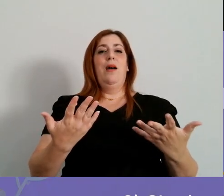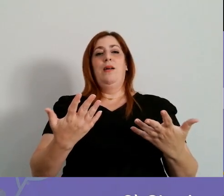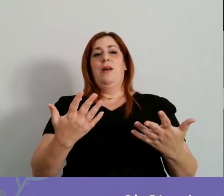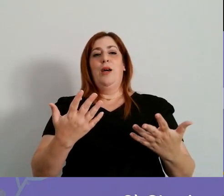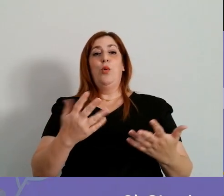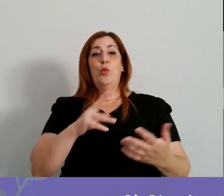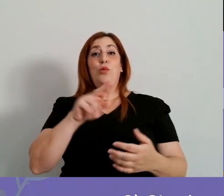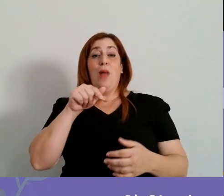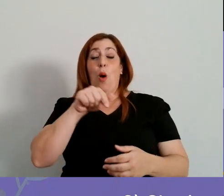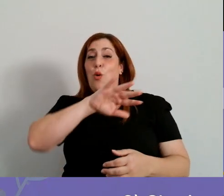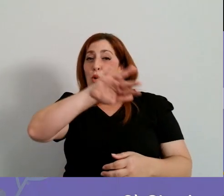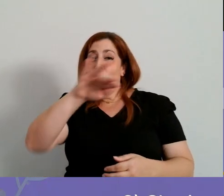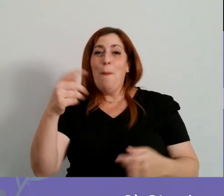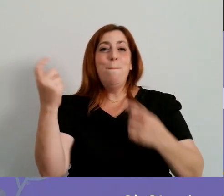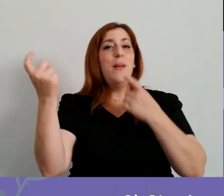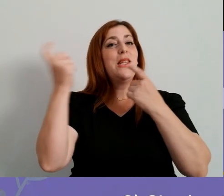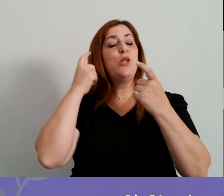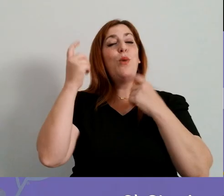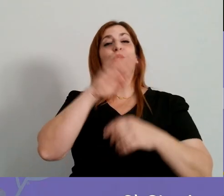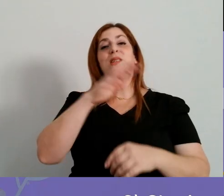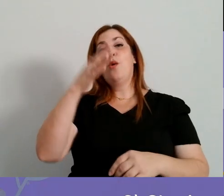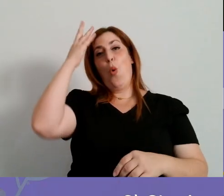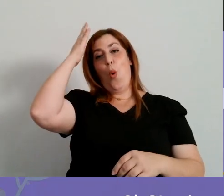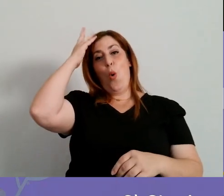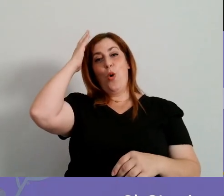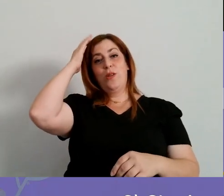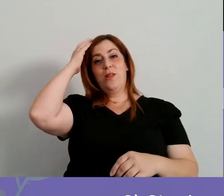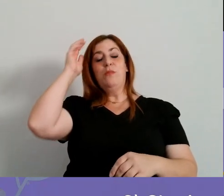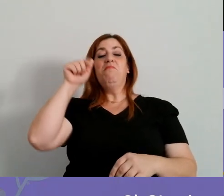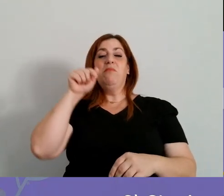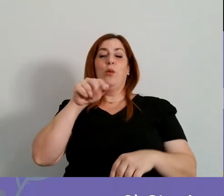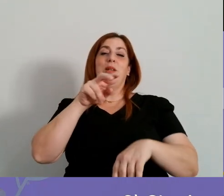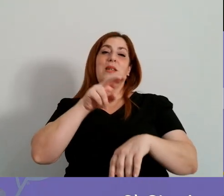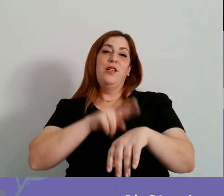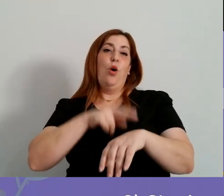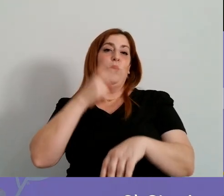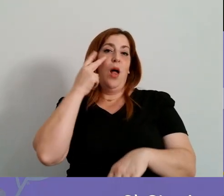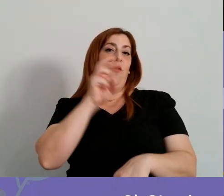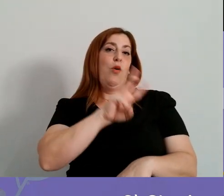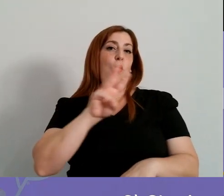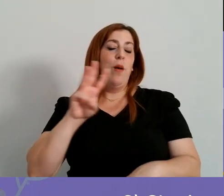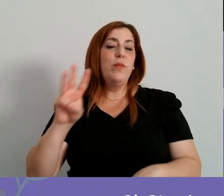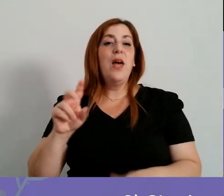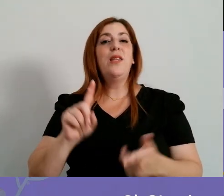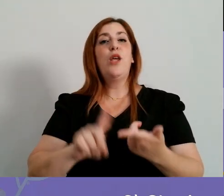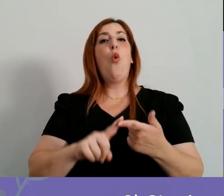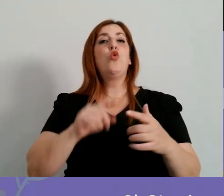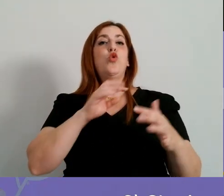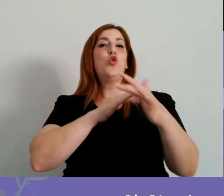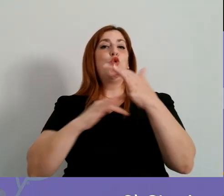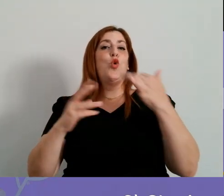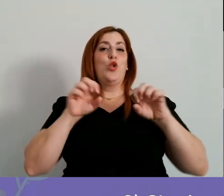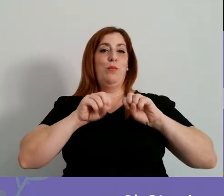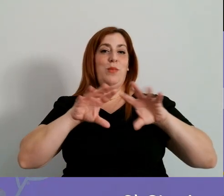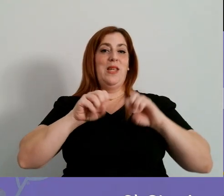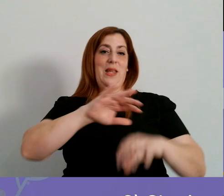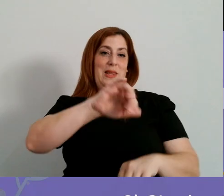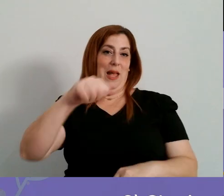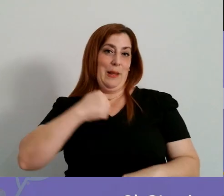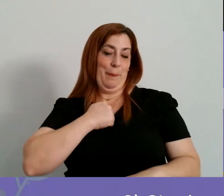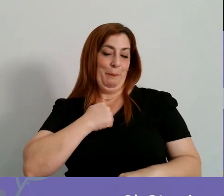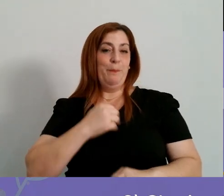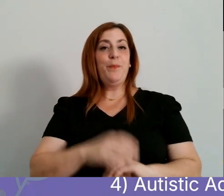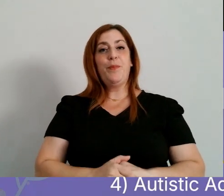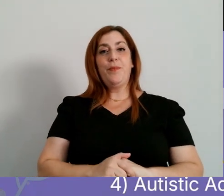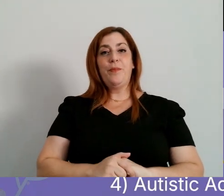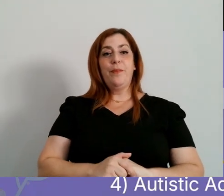individuals themselves. Again, these can be viewed either on the website or on the social media of all the project partners.